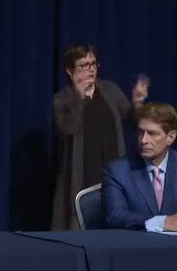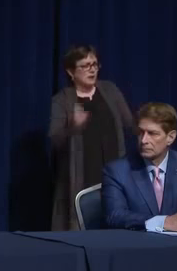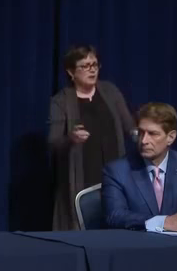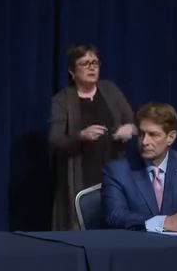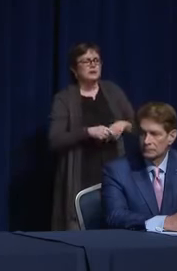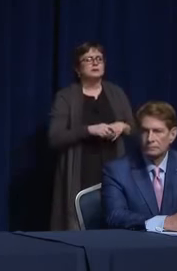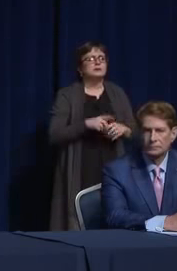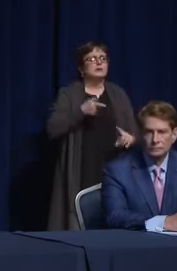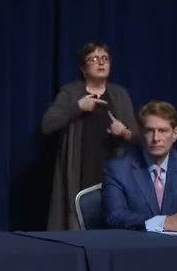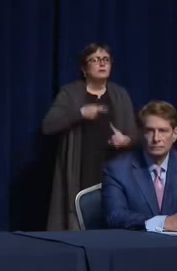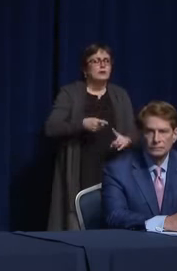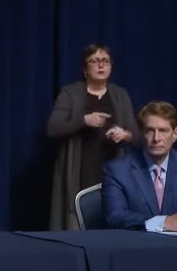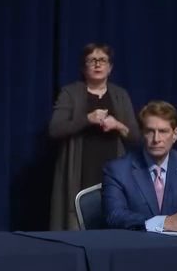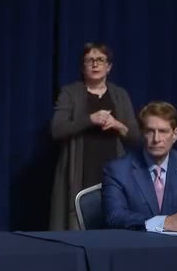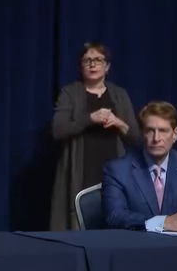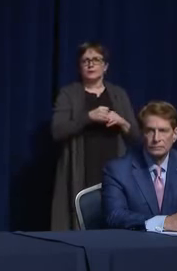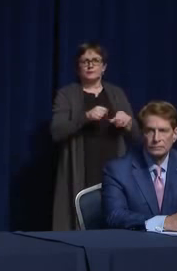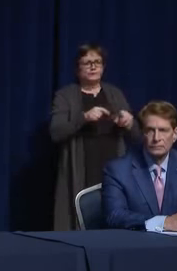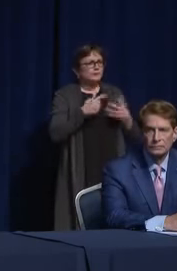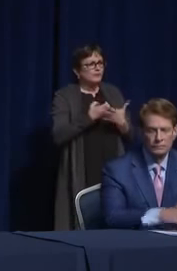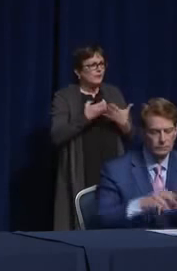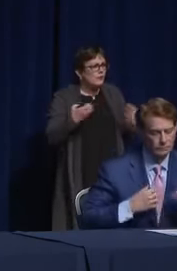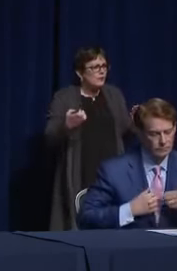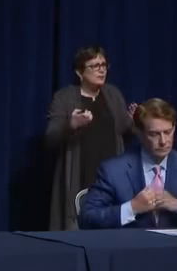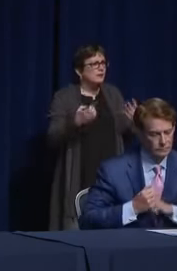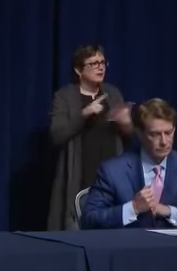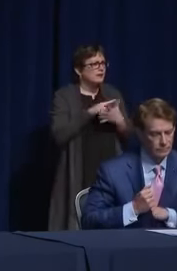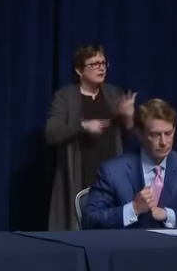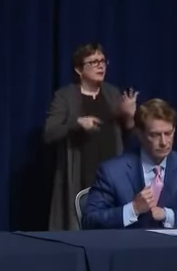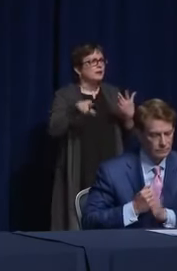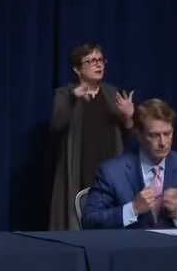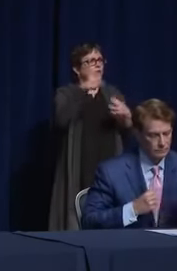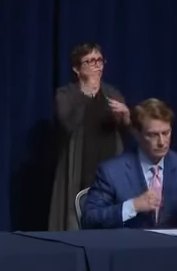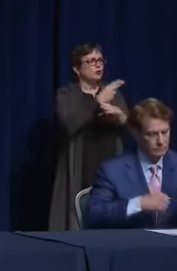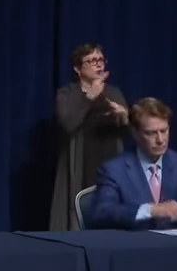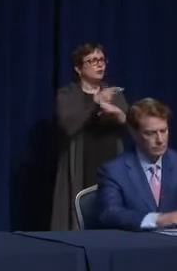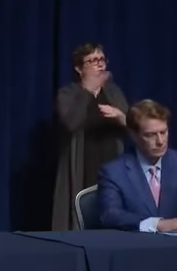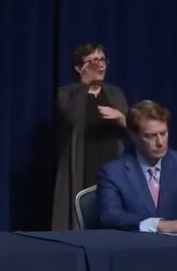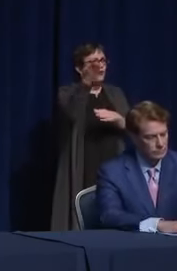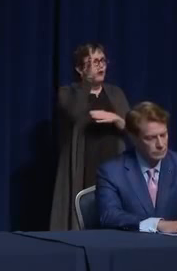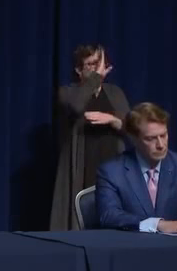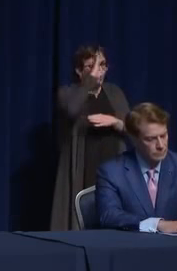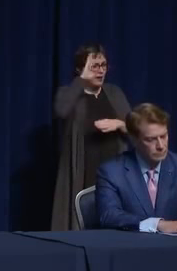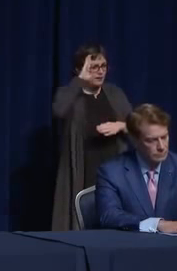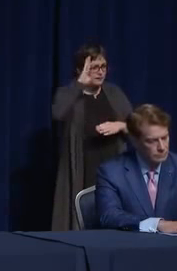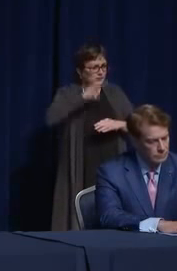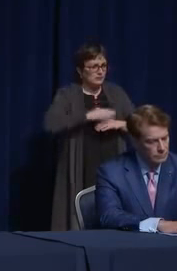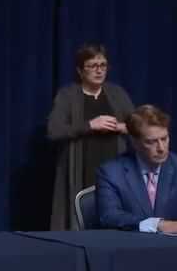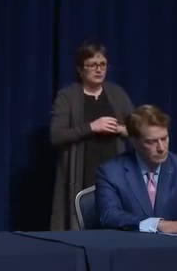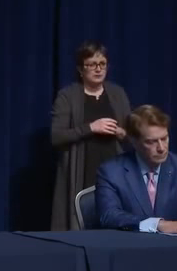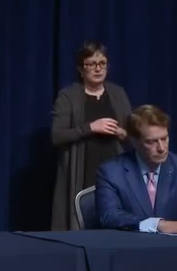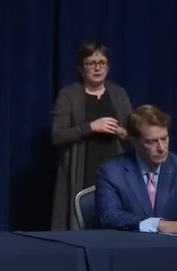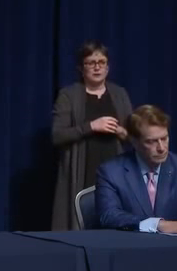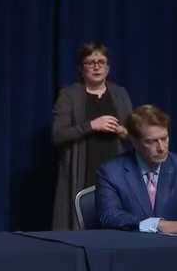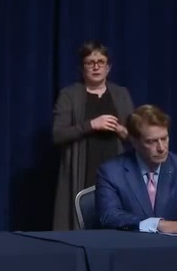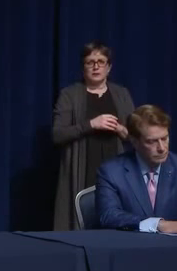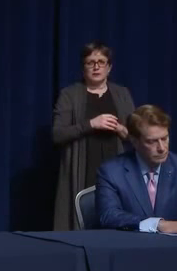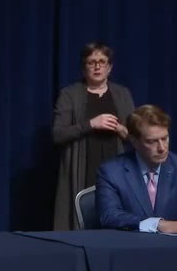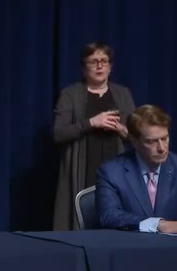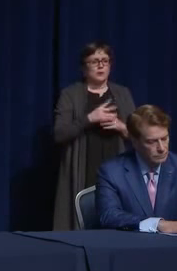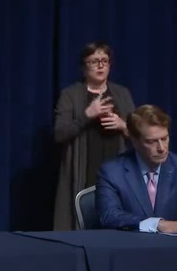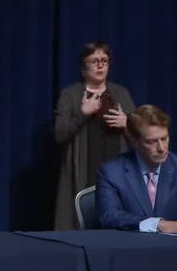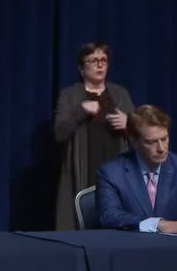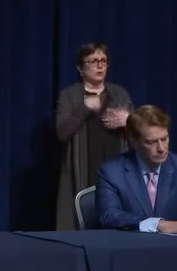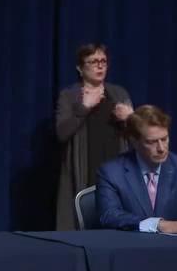and equipment across all of our health systems. In fact, there's a working group that came out of the call yesterday to make sure there was that